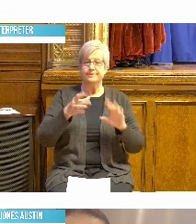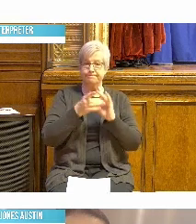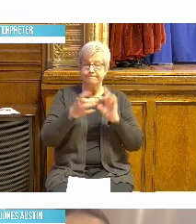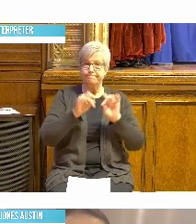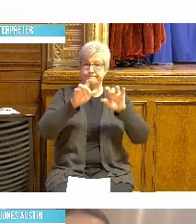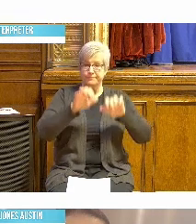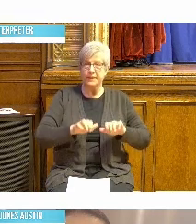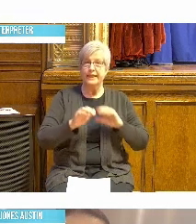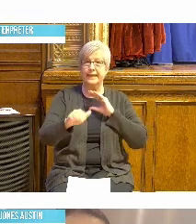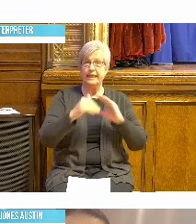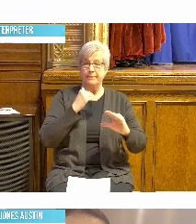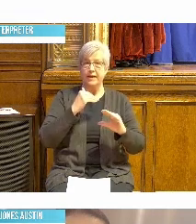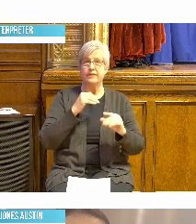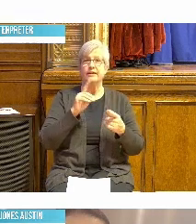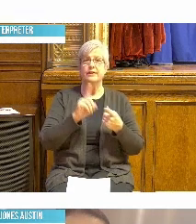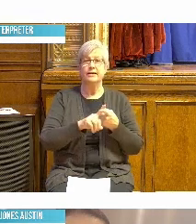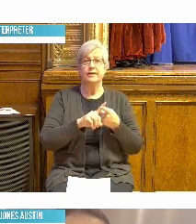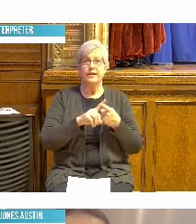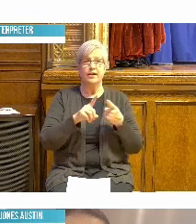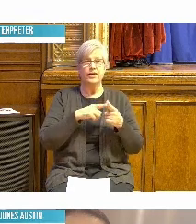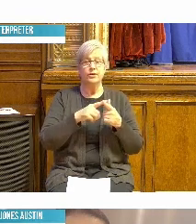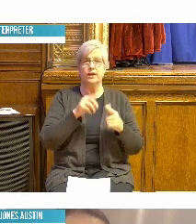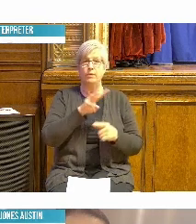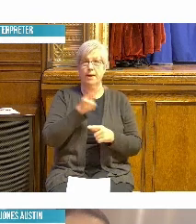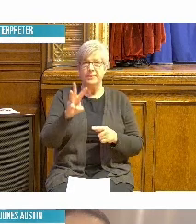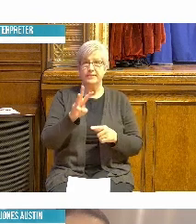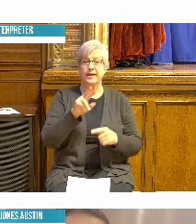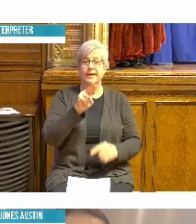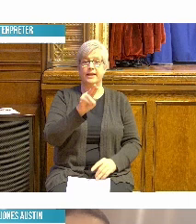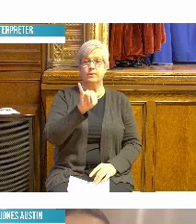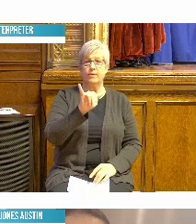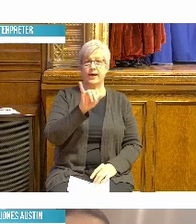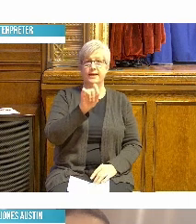testimony via email. And you can go to the website at